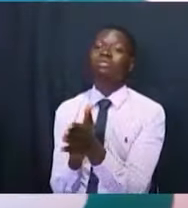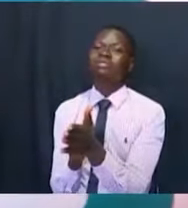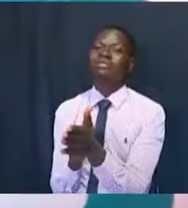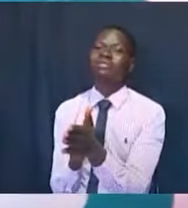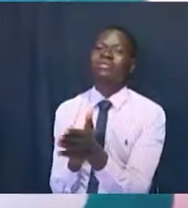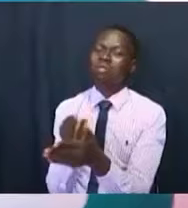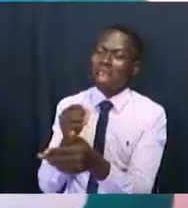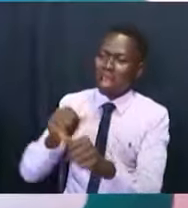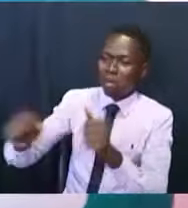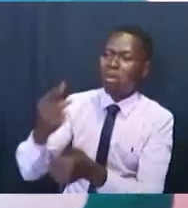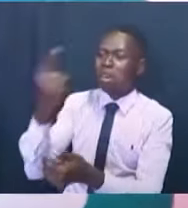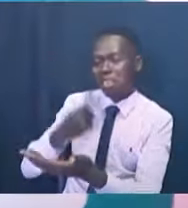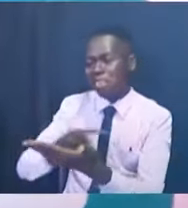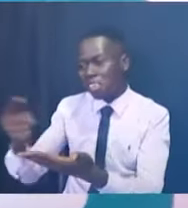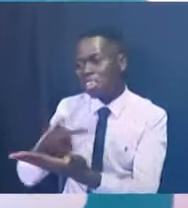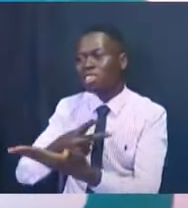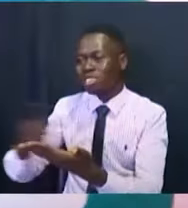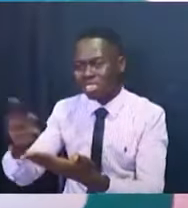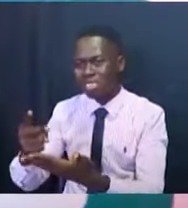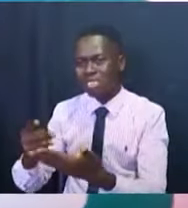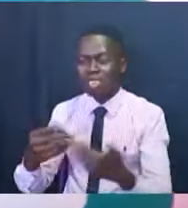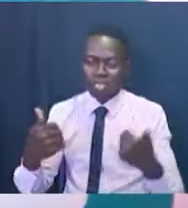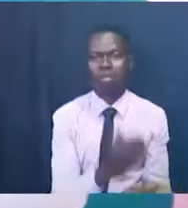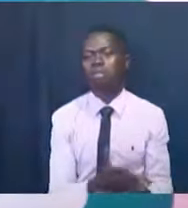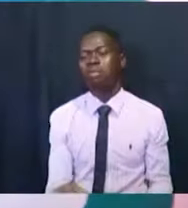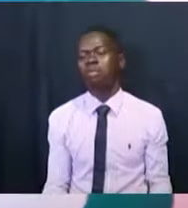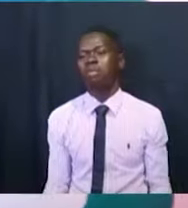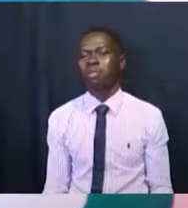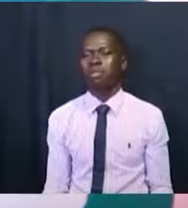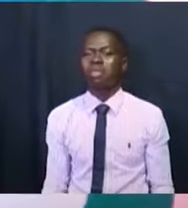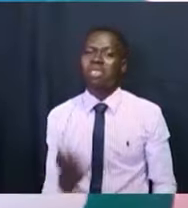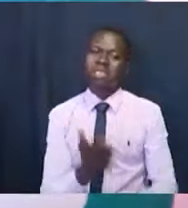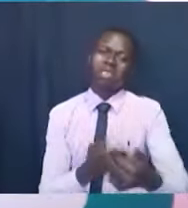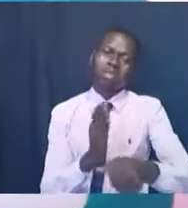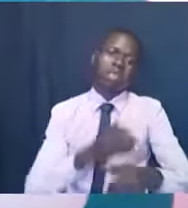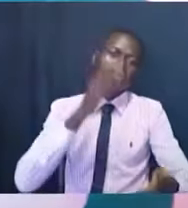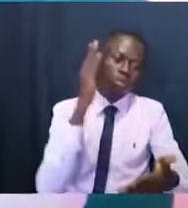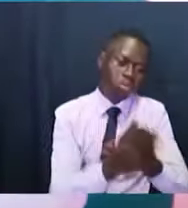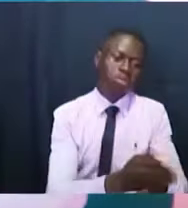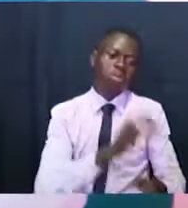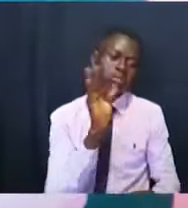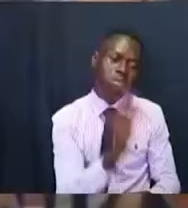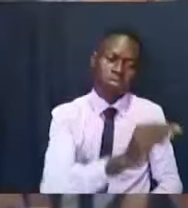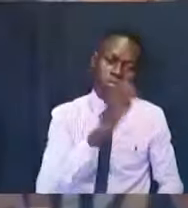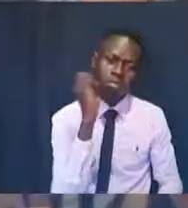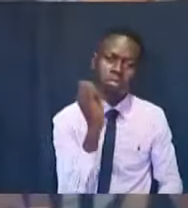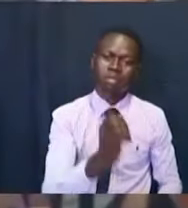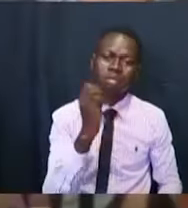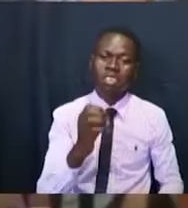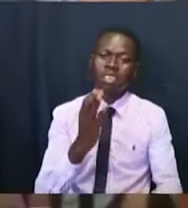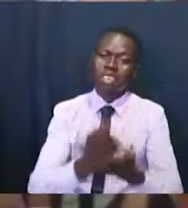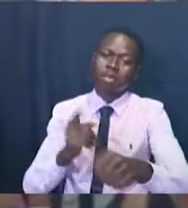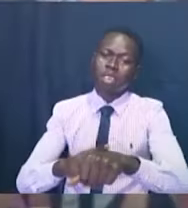just give him a week or two, then the challenges confront him. Either he buckles or he backs up and makes so